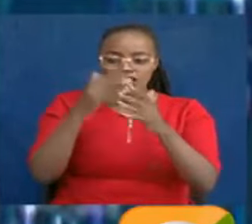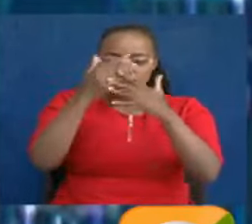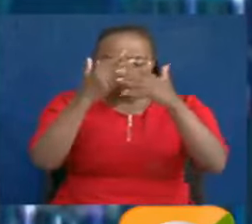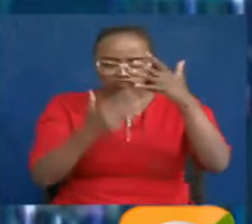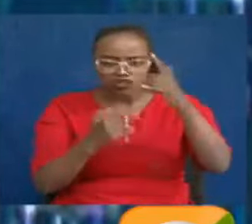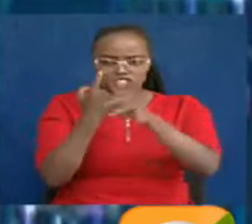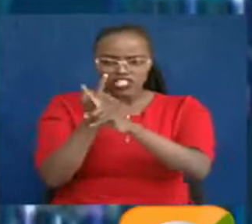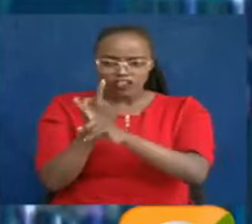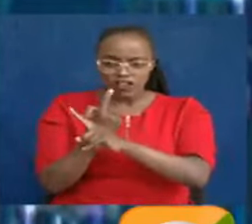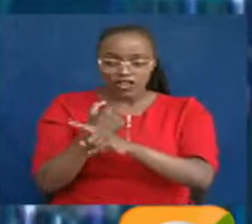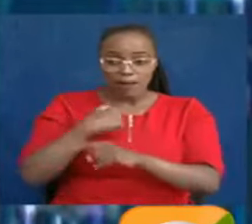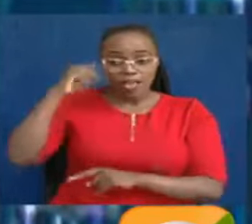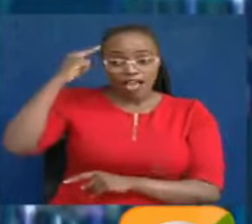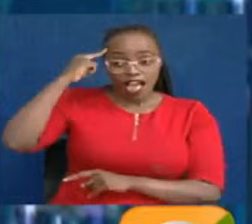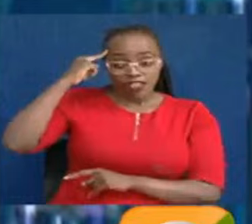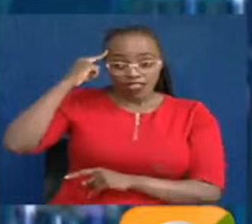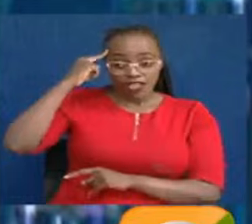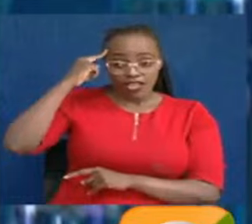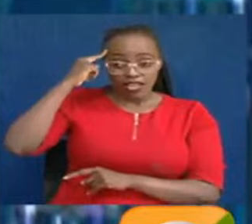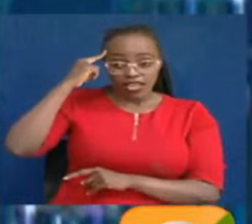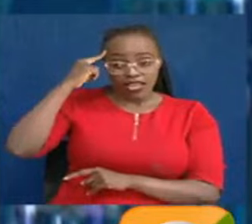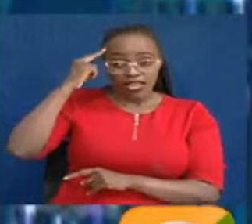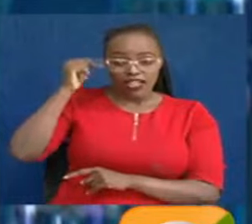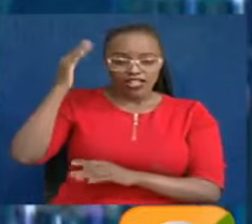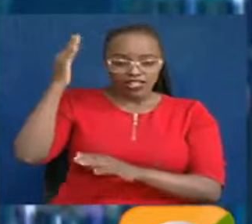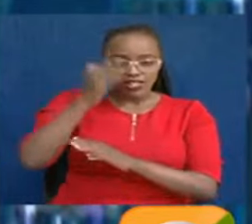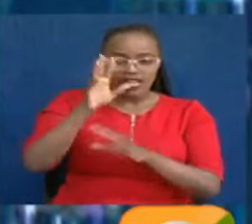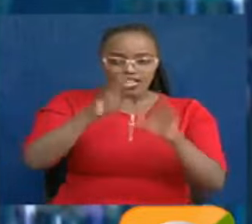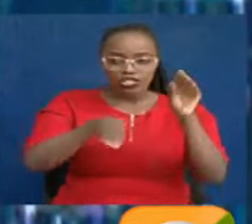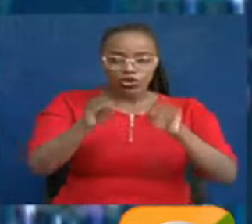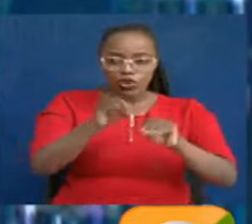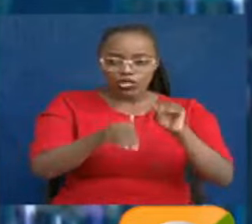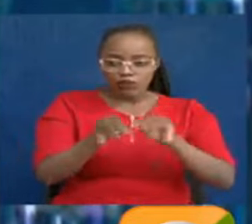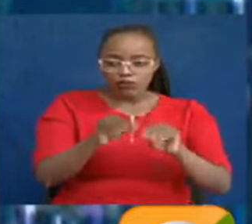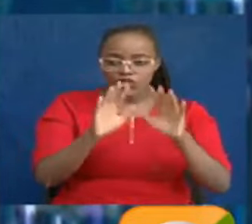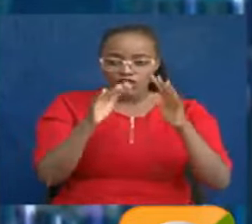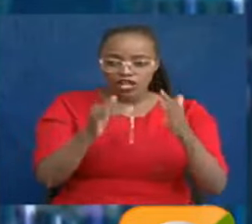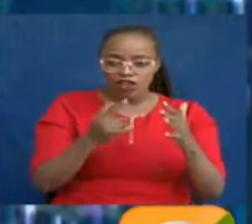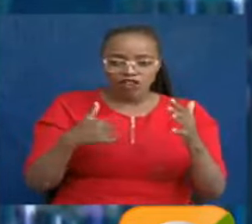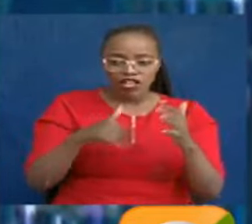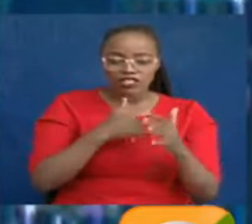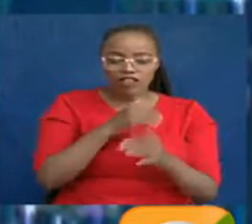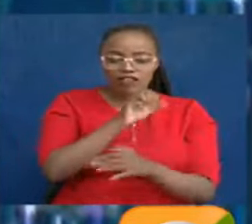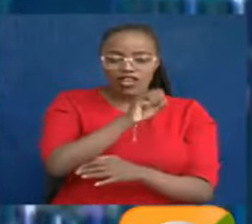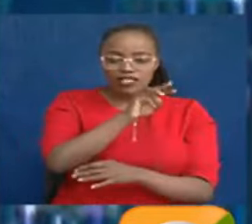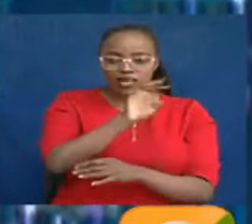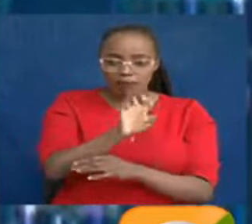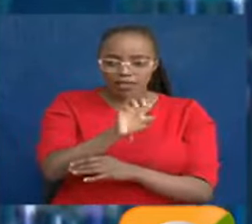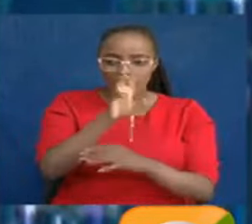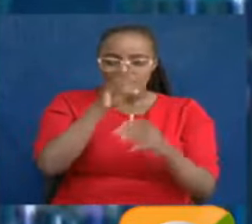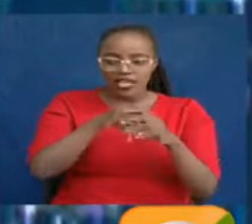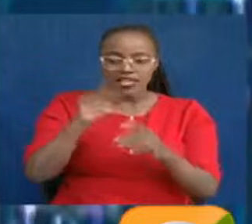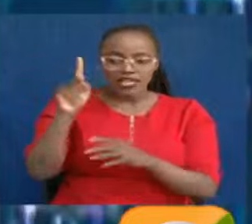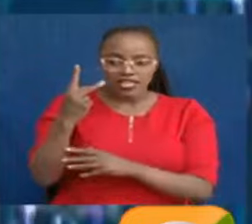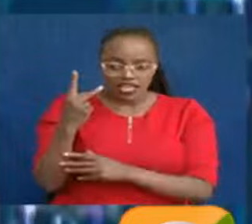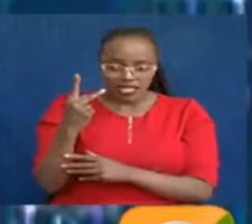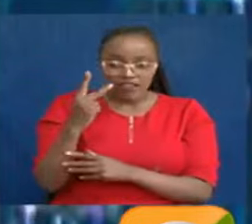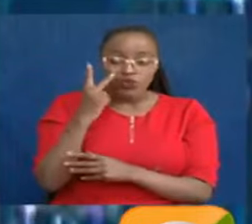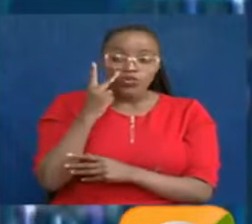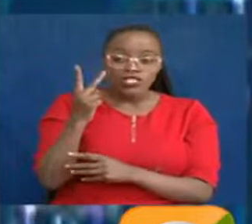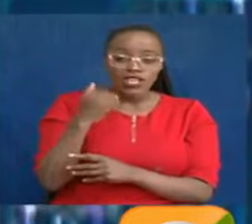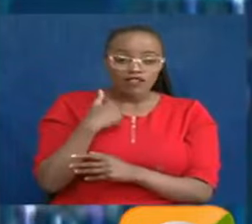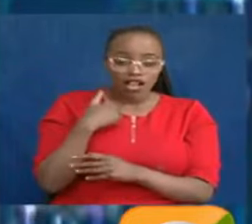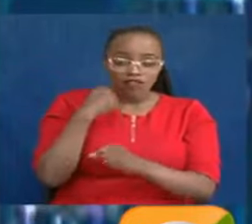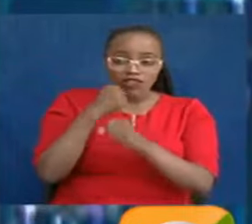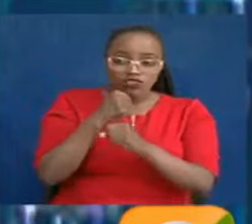and I think that in a way would have a direct contribution in terms of how do we uplift SMEs in Kenya, same like what we did in Malaysia